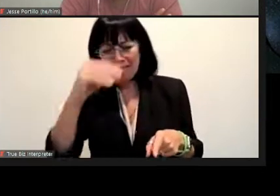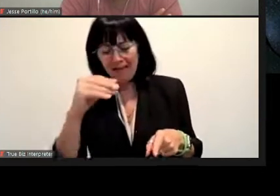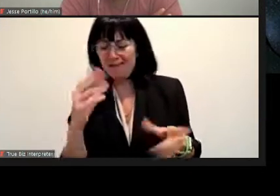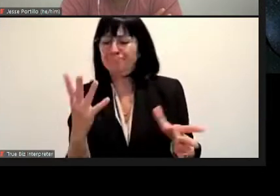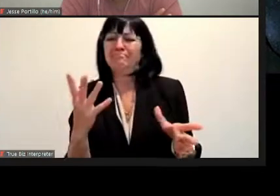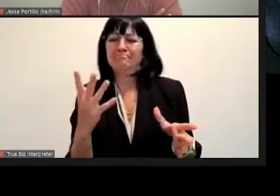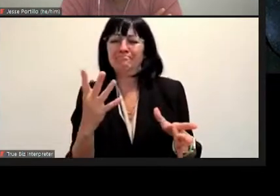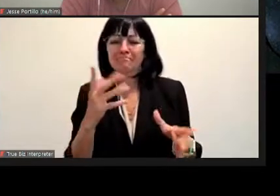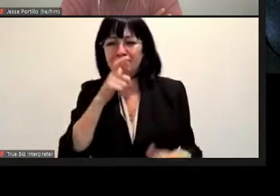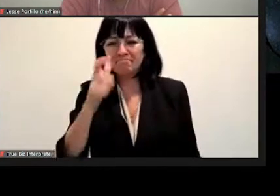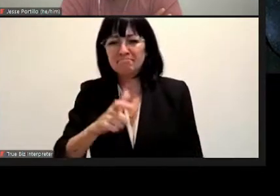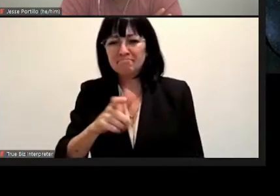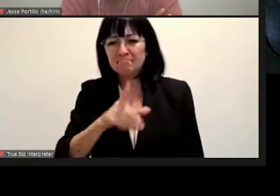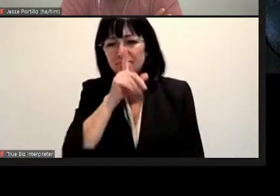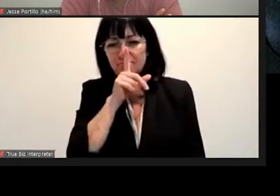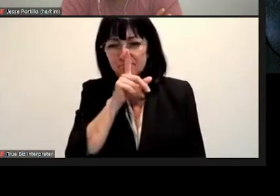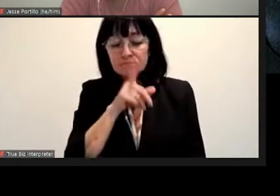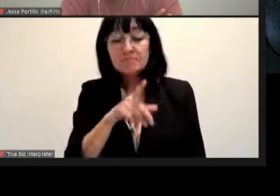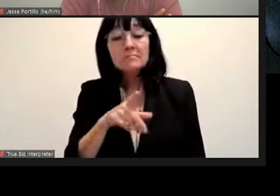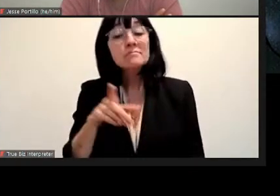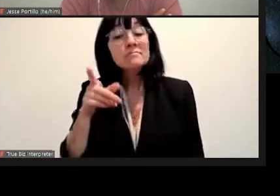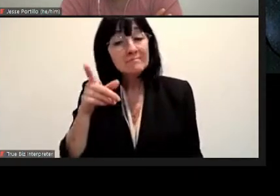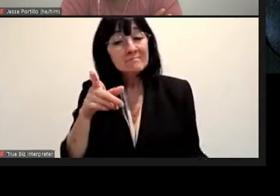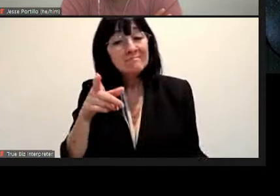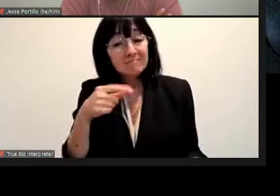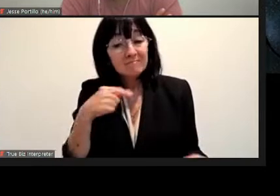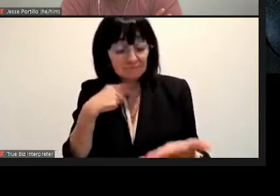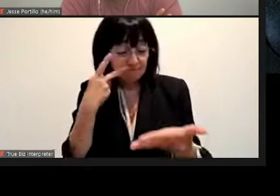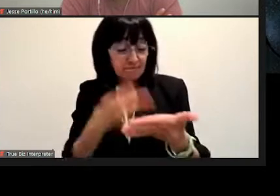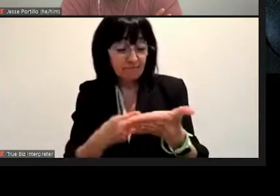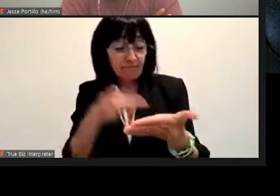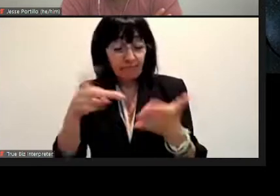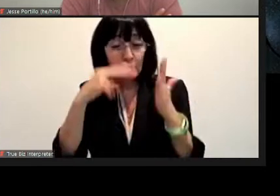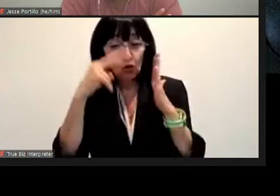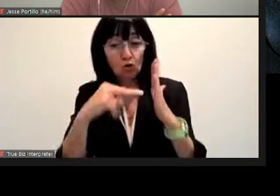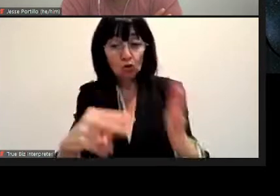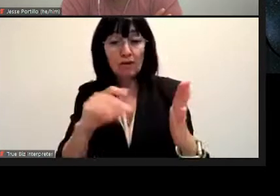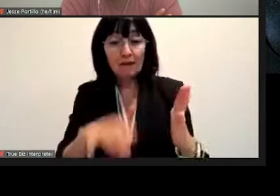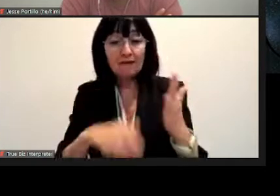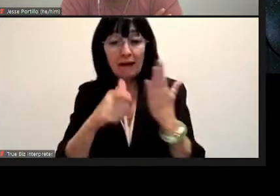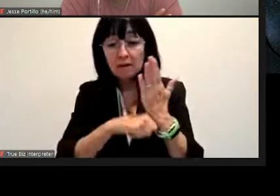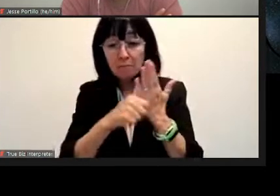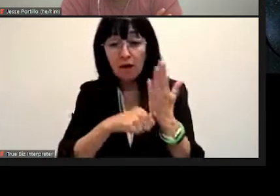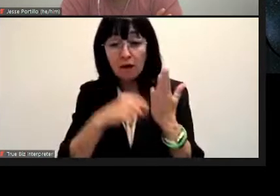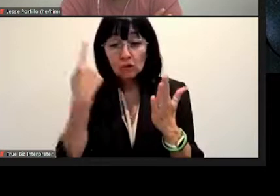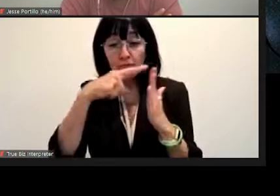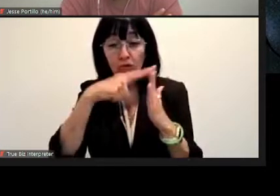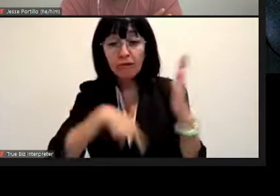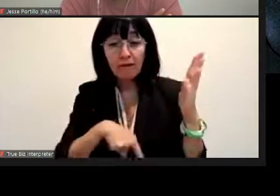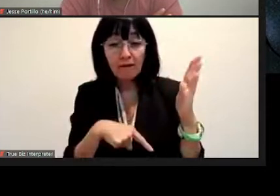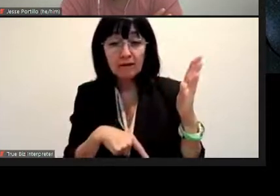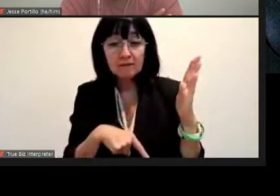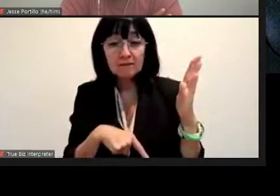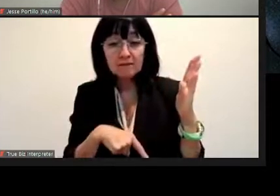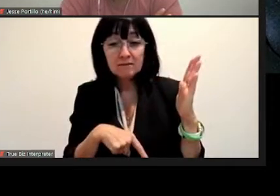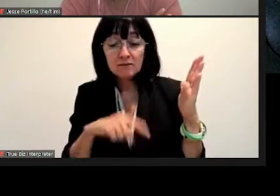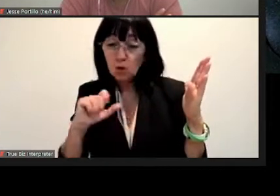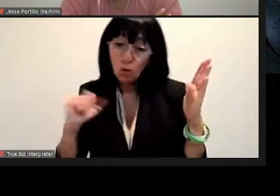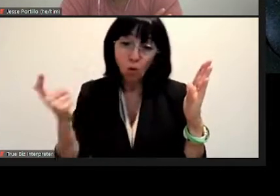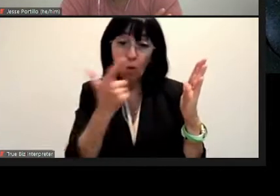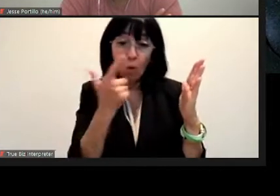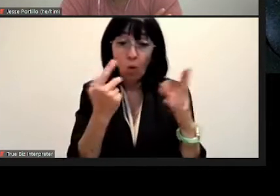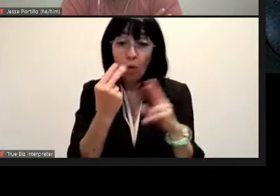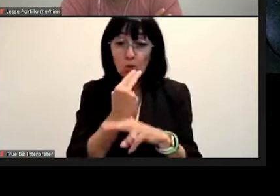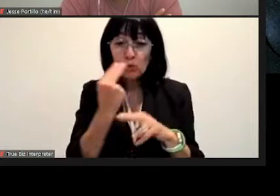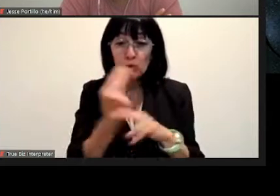And I think it mentioned, like, in the documentation, yeah, if you're reading a manual for it, I doubt that they're all using male and female.